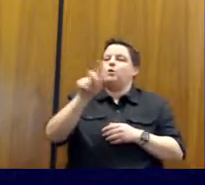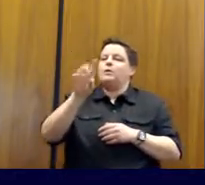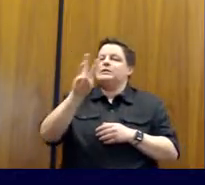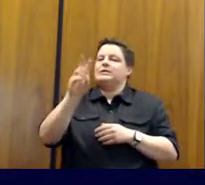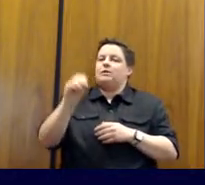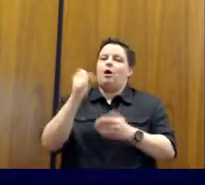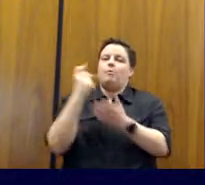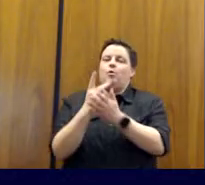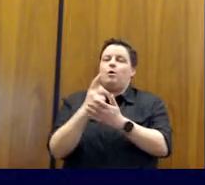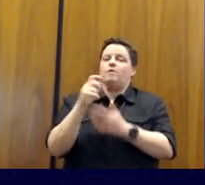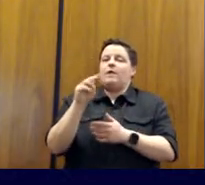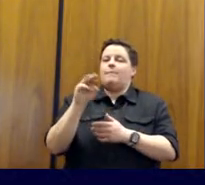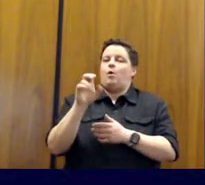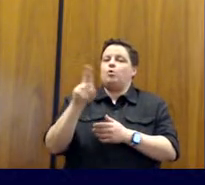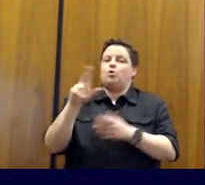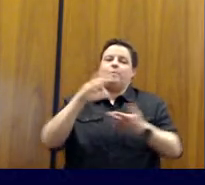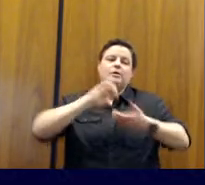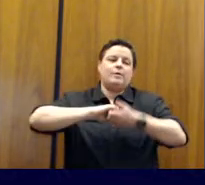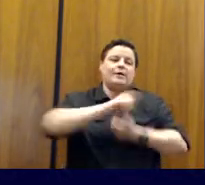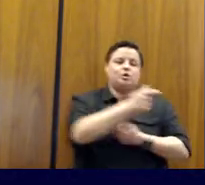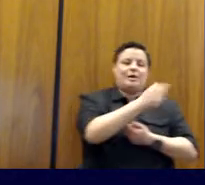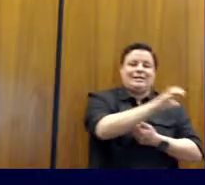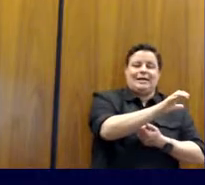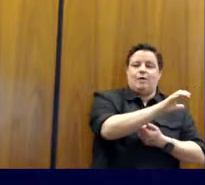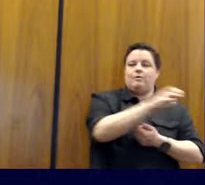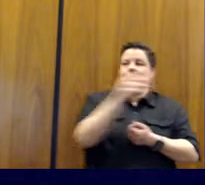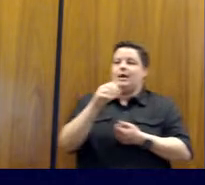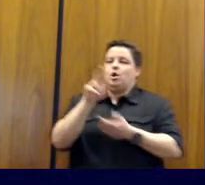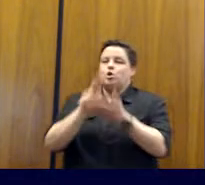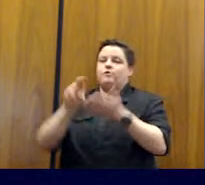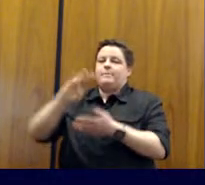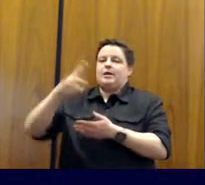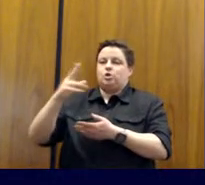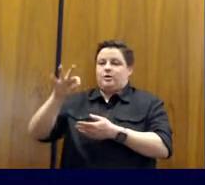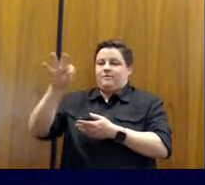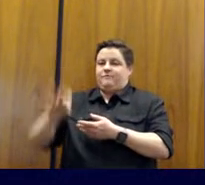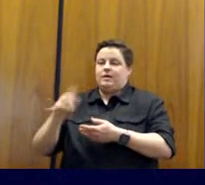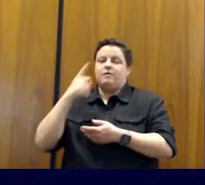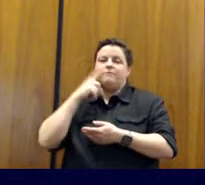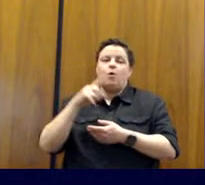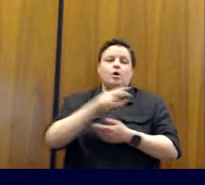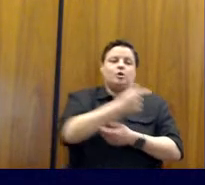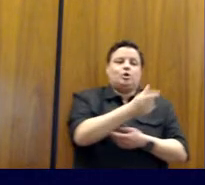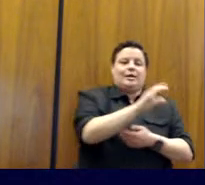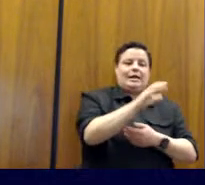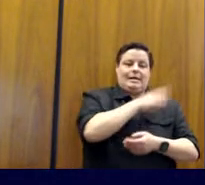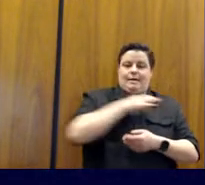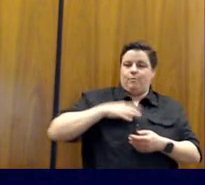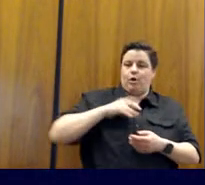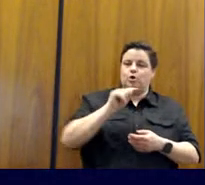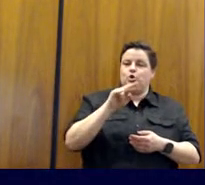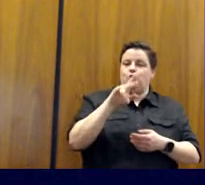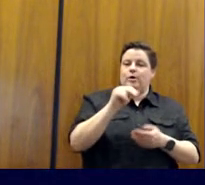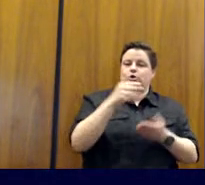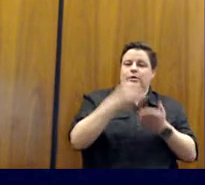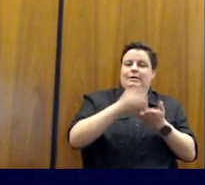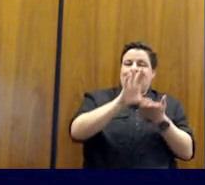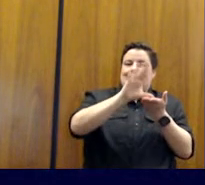2025-1160, approval of an MOU between Genesee County and the University of Michigan Flint for Genesee County employee tuition discount.